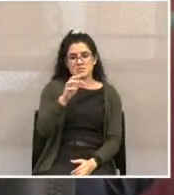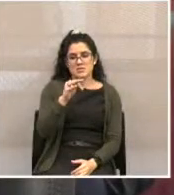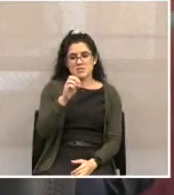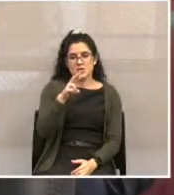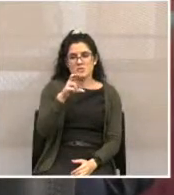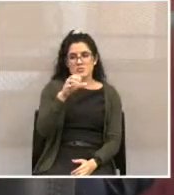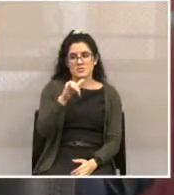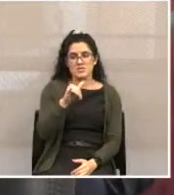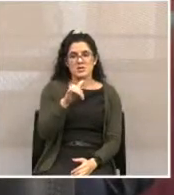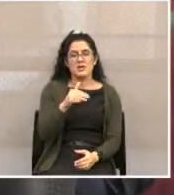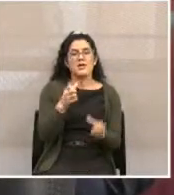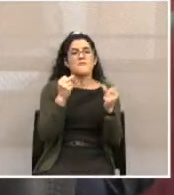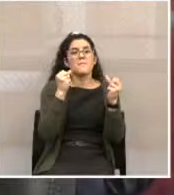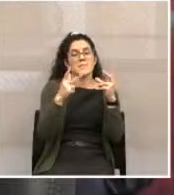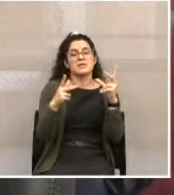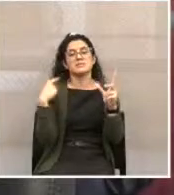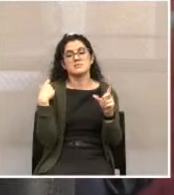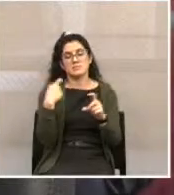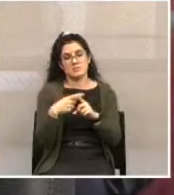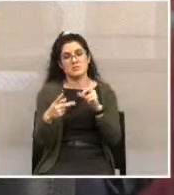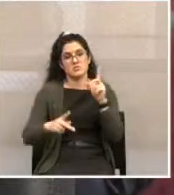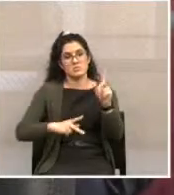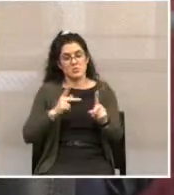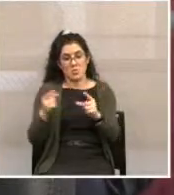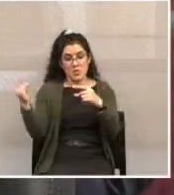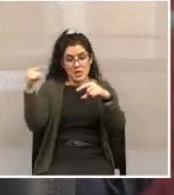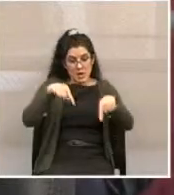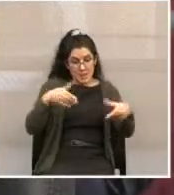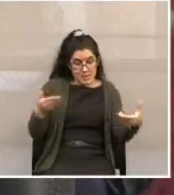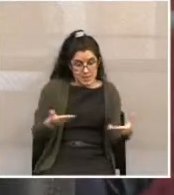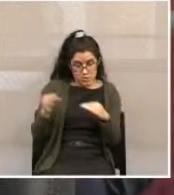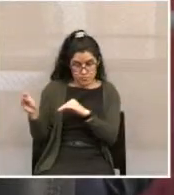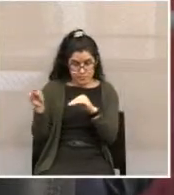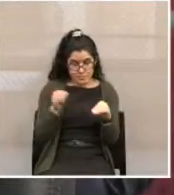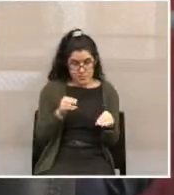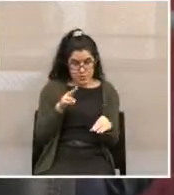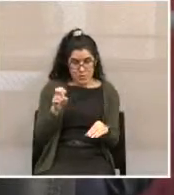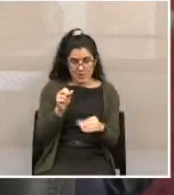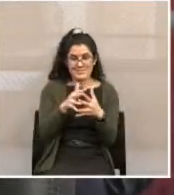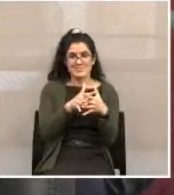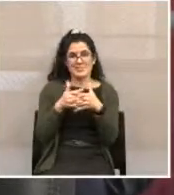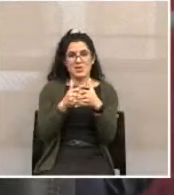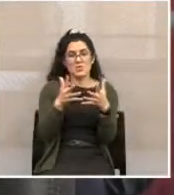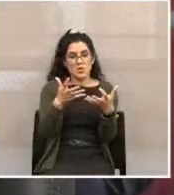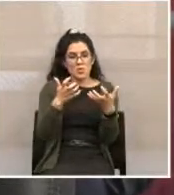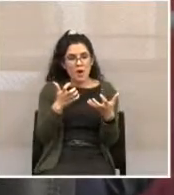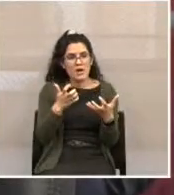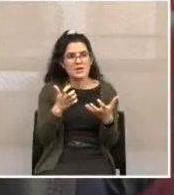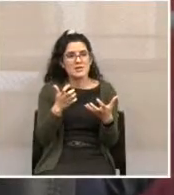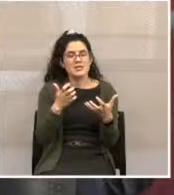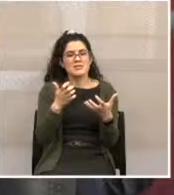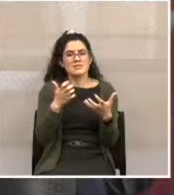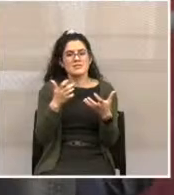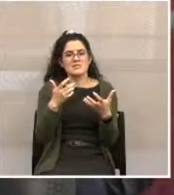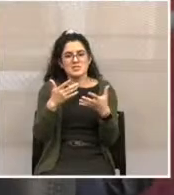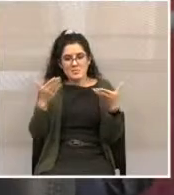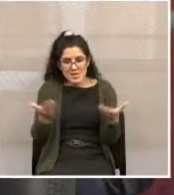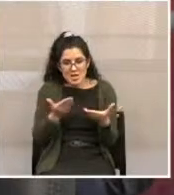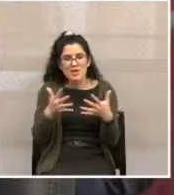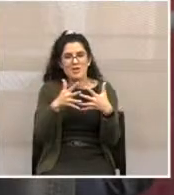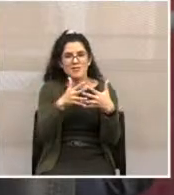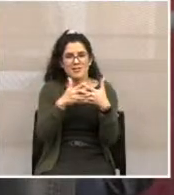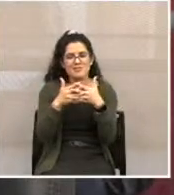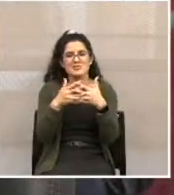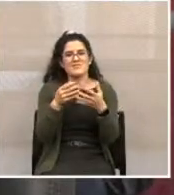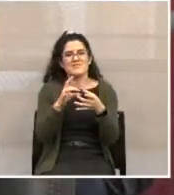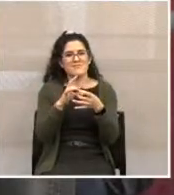for many Latinos, like, we come here to the United States because we want to realize democracy, and we want a country that is